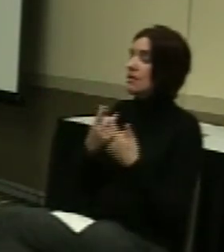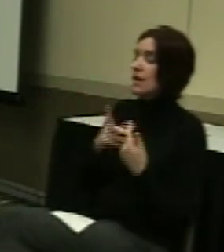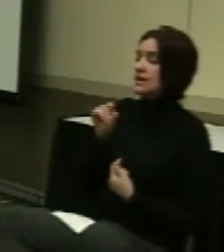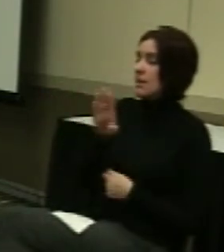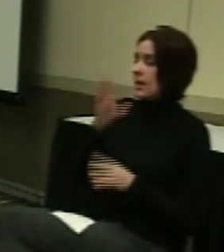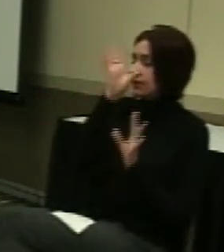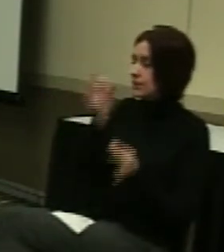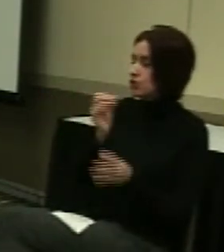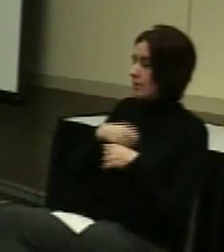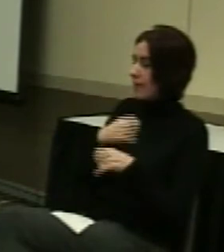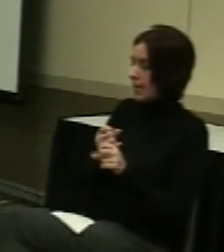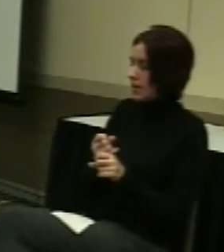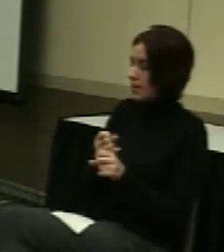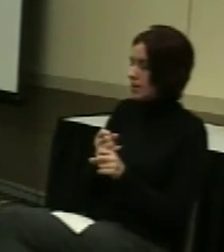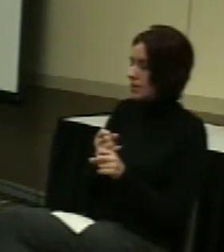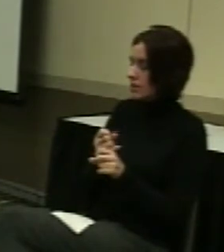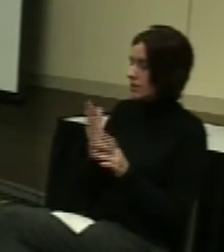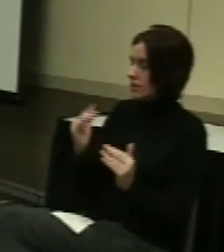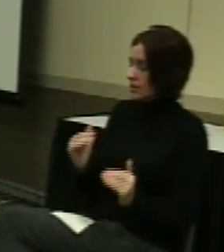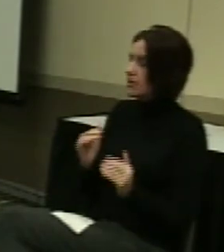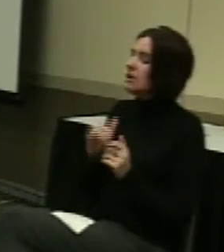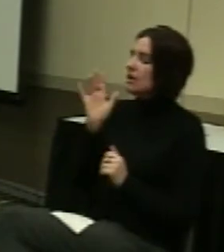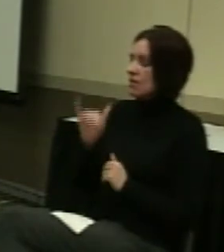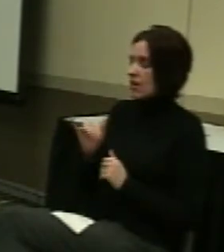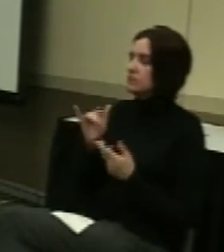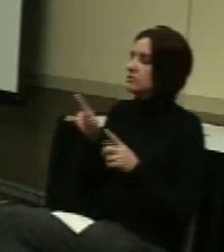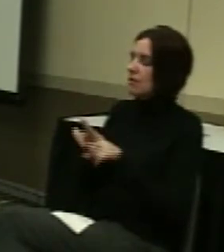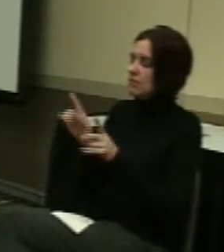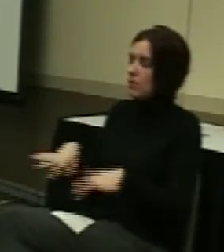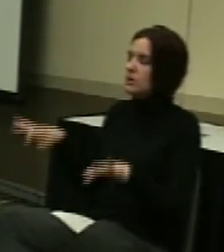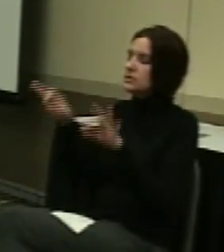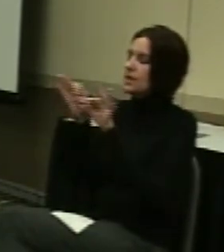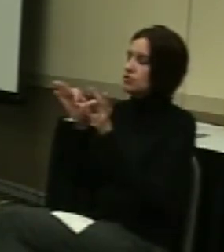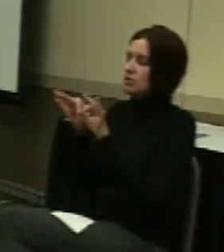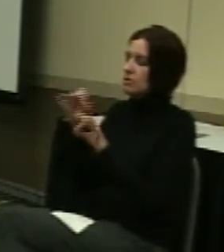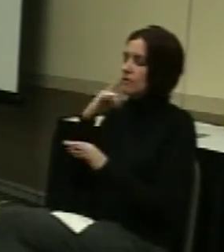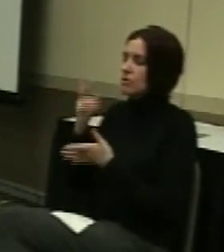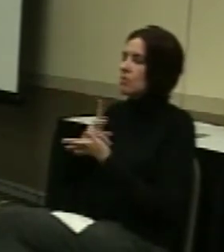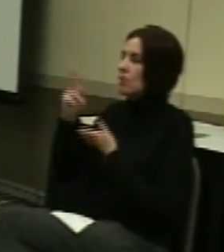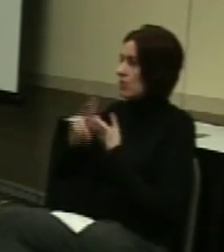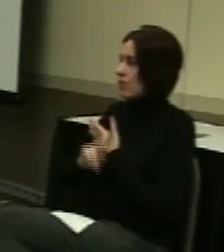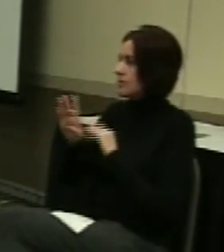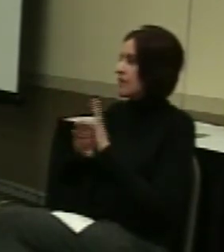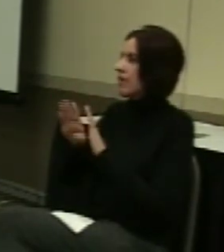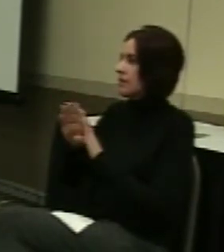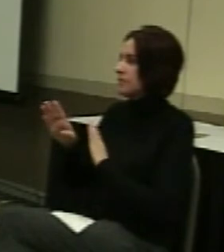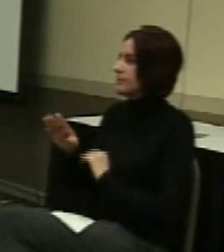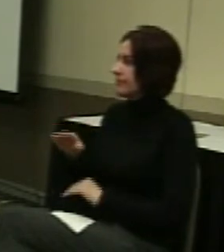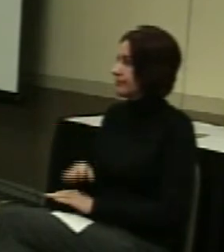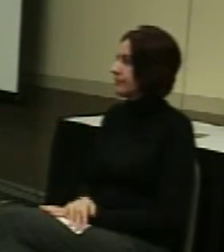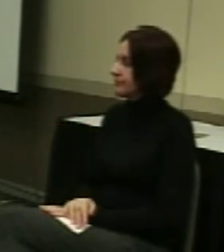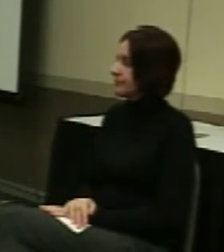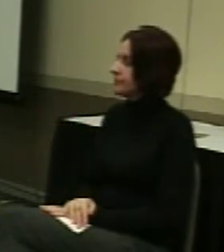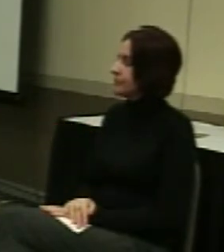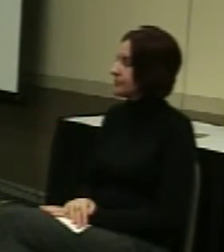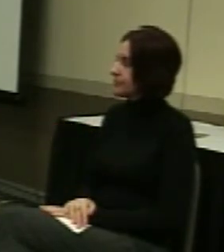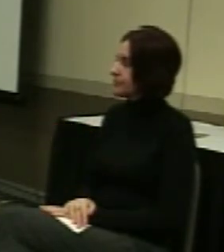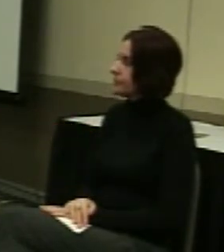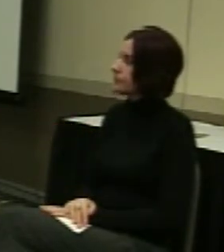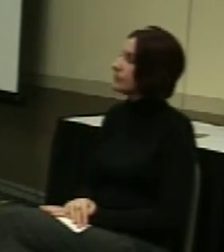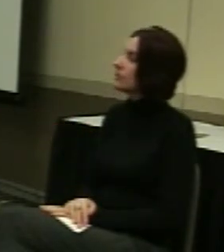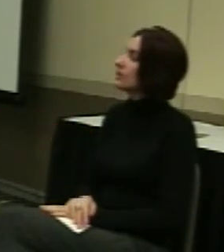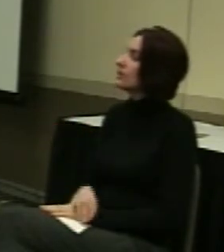decision making is indeed essential in our program development and program evaluation.